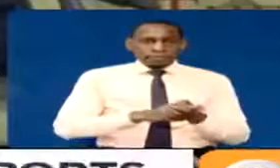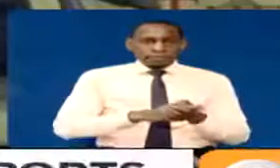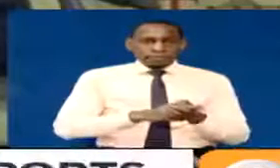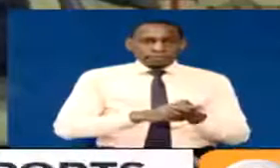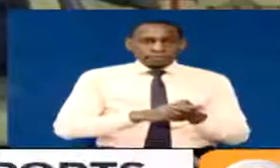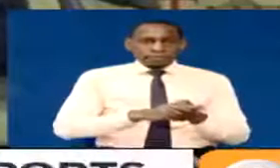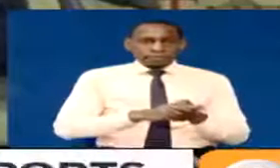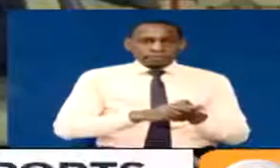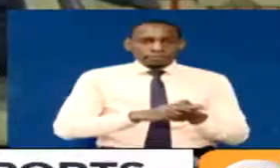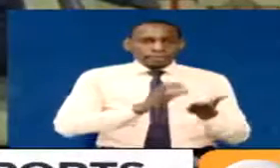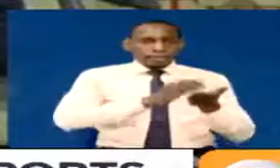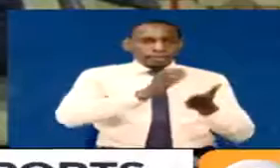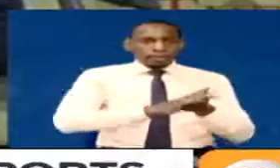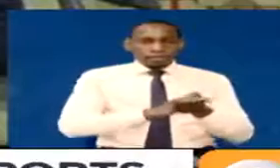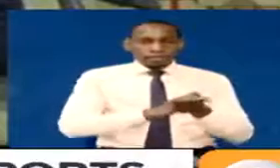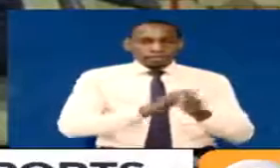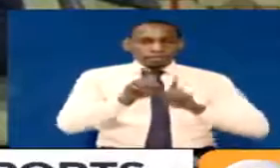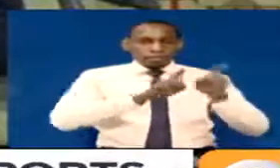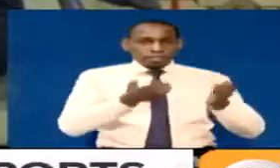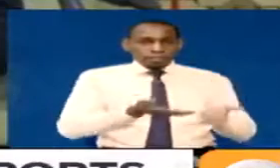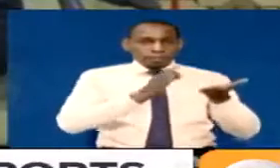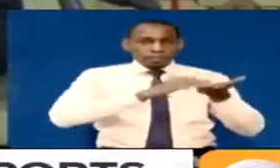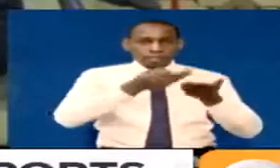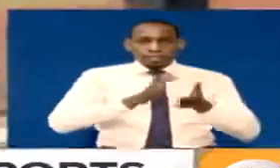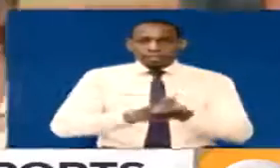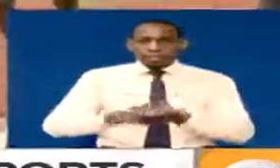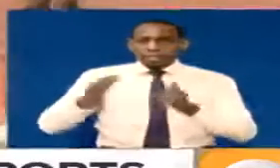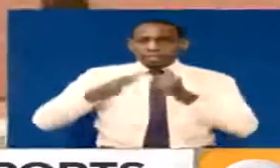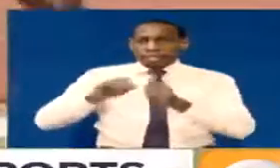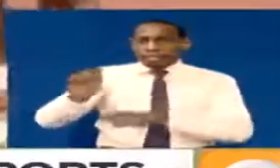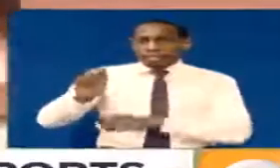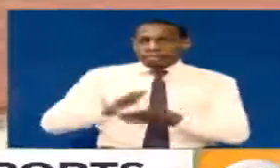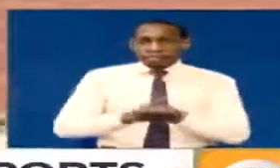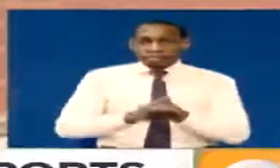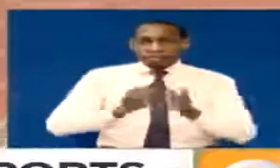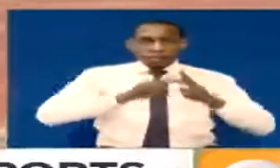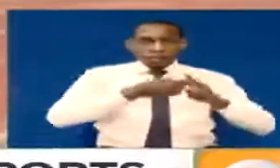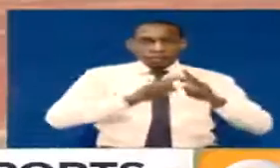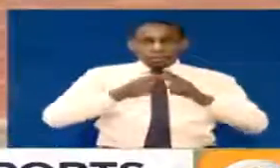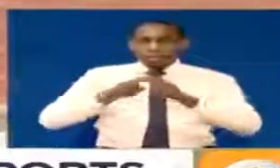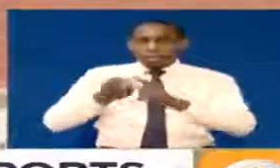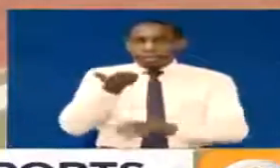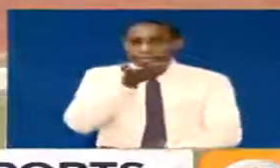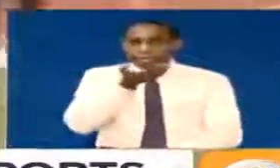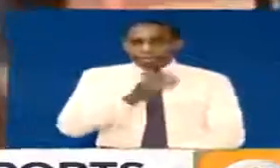million for the Tourism Promotion Fund. And cash 90 million for refurbishment of the regional stadium.